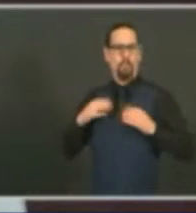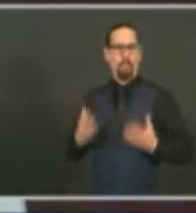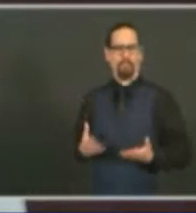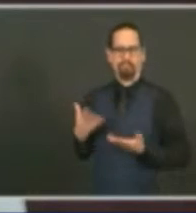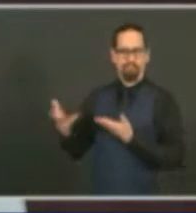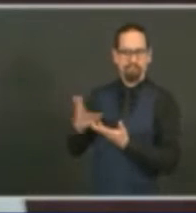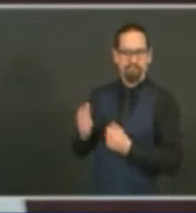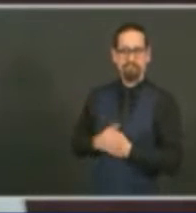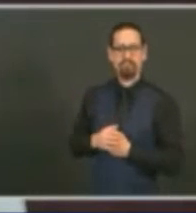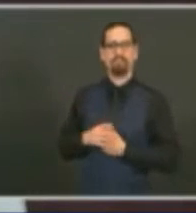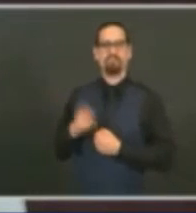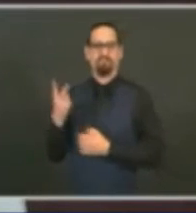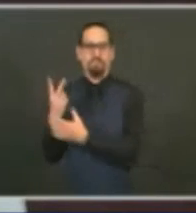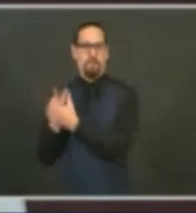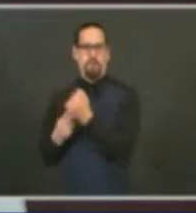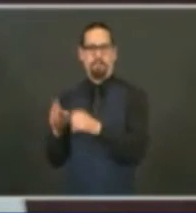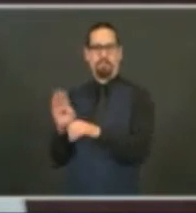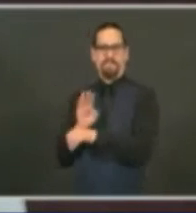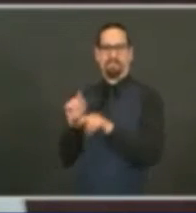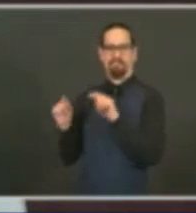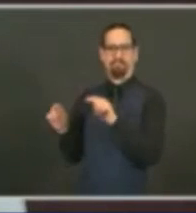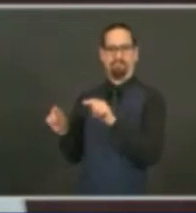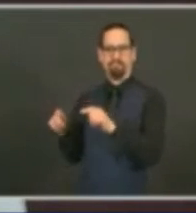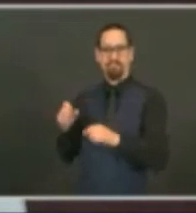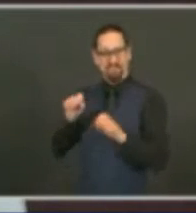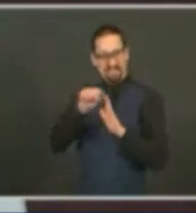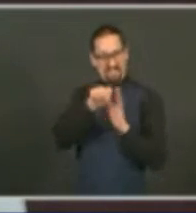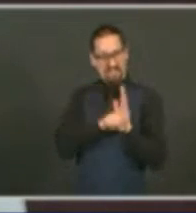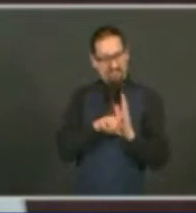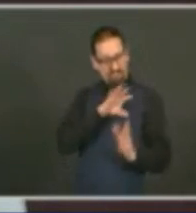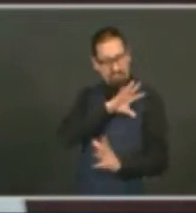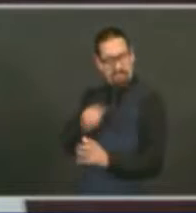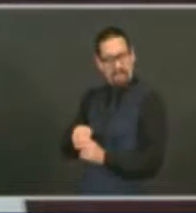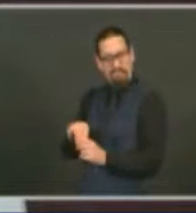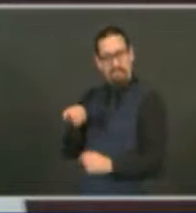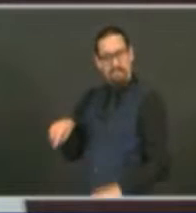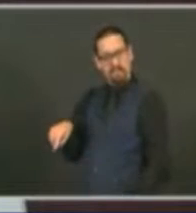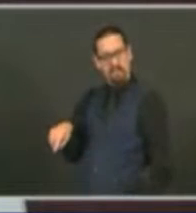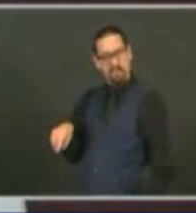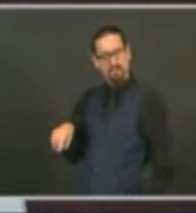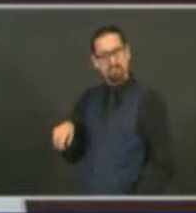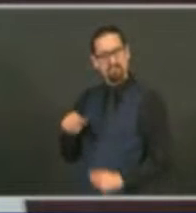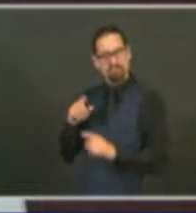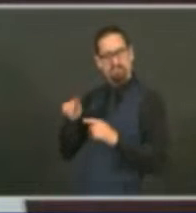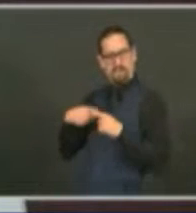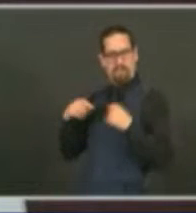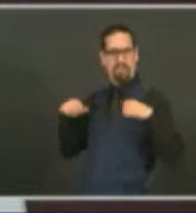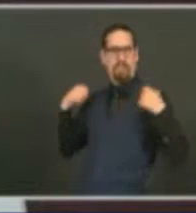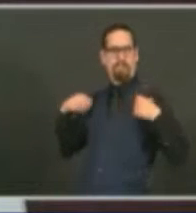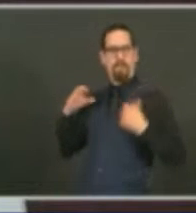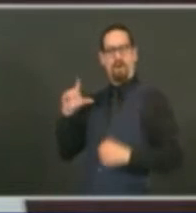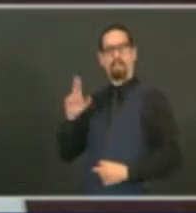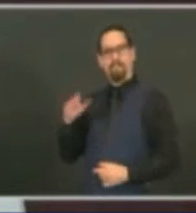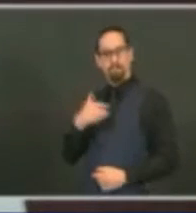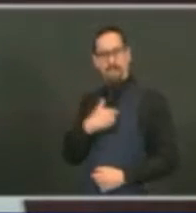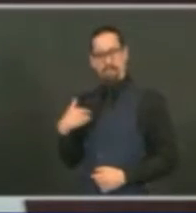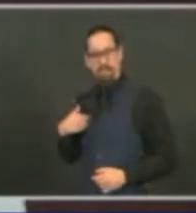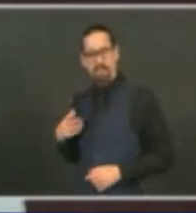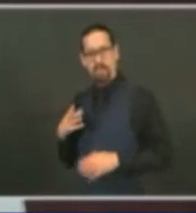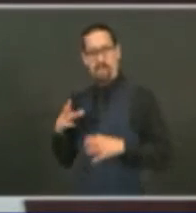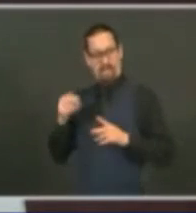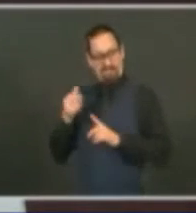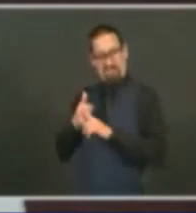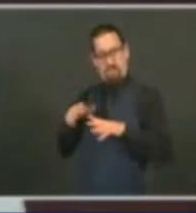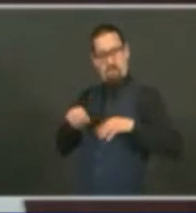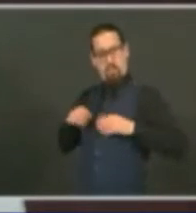themselves in a consensual business relationship between a gym club member and the gym club owners, pointing out that at the same time, they are, in